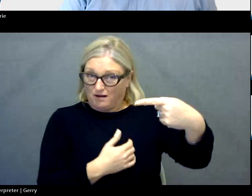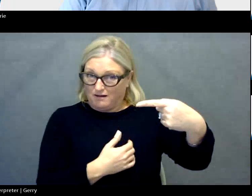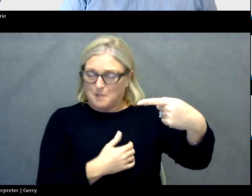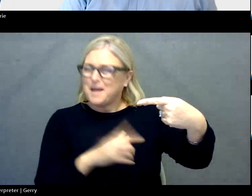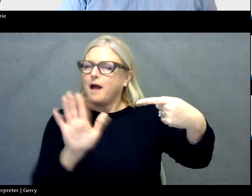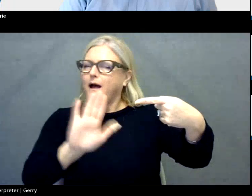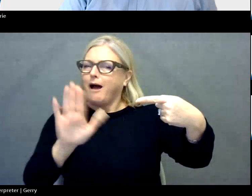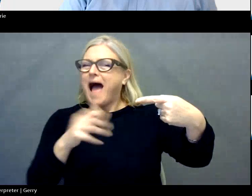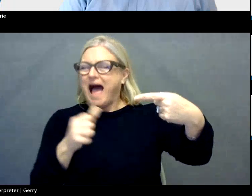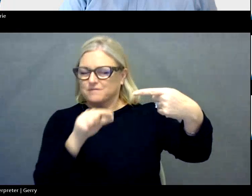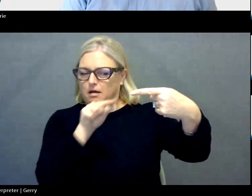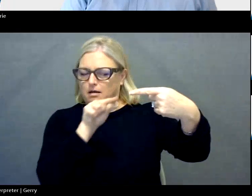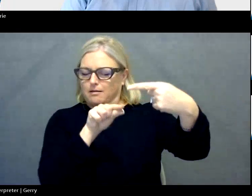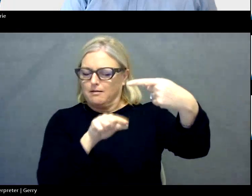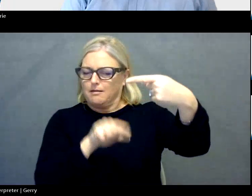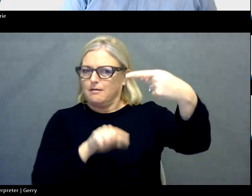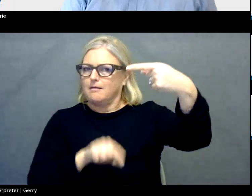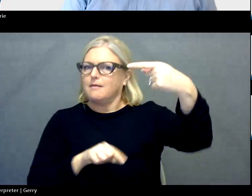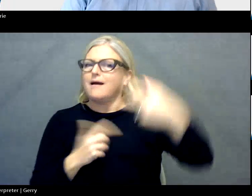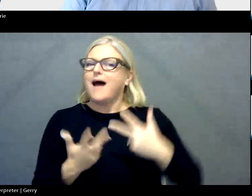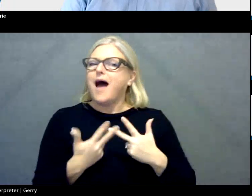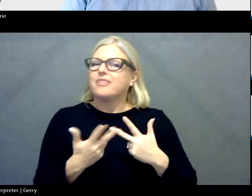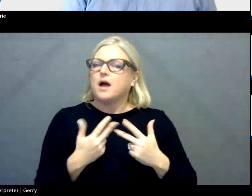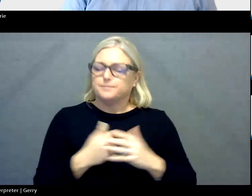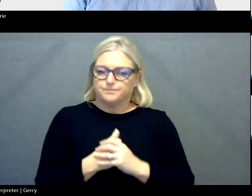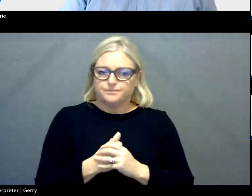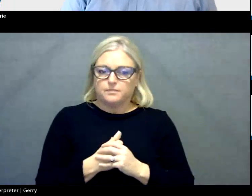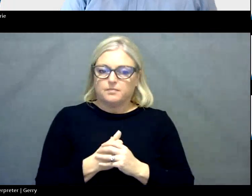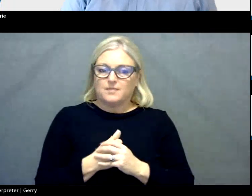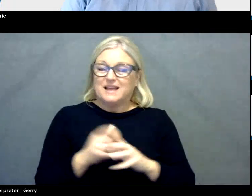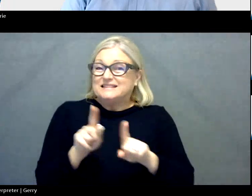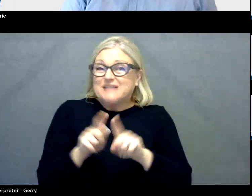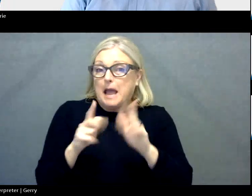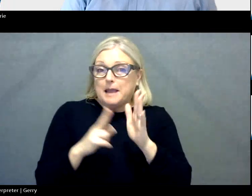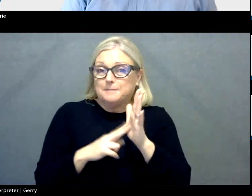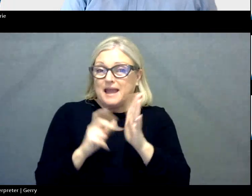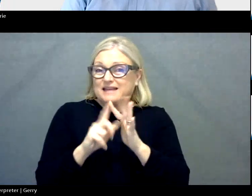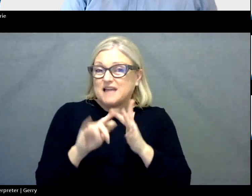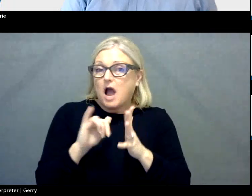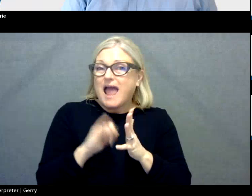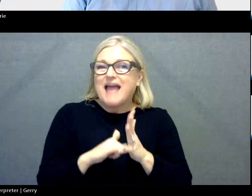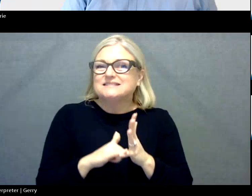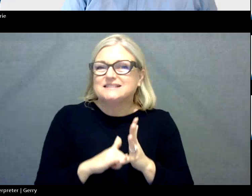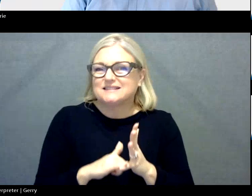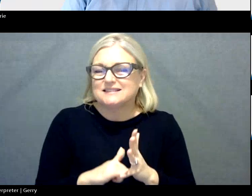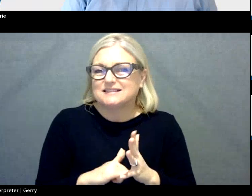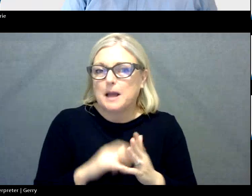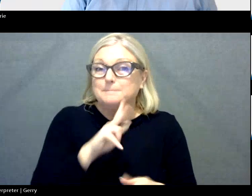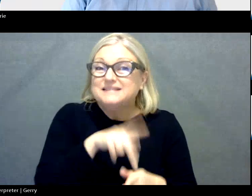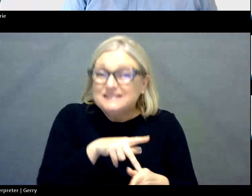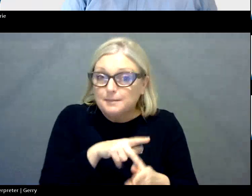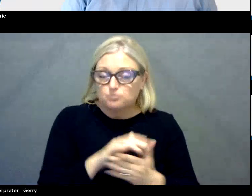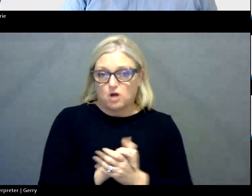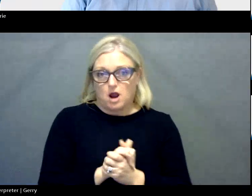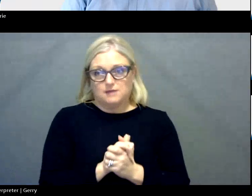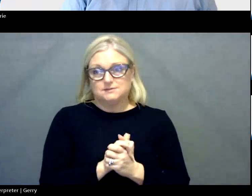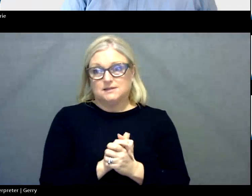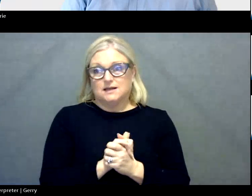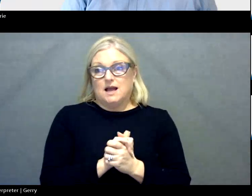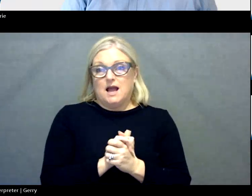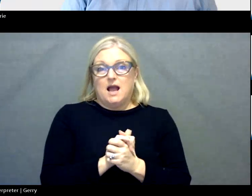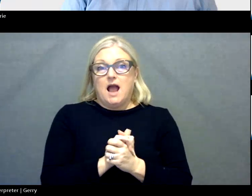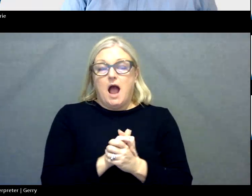sample we had of the NDIS participants isn't necessarily representative of all people with a disability, many of whom would be in the labour force at